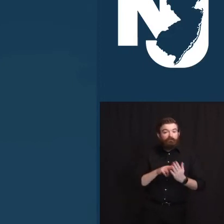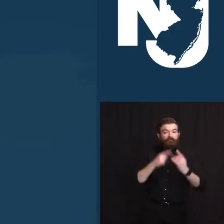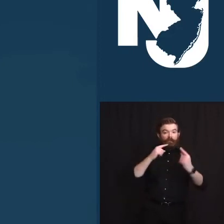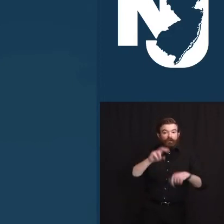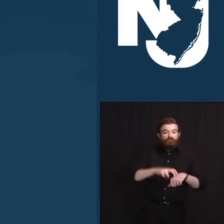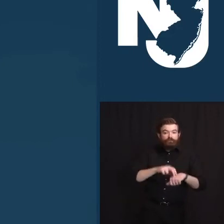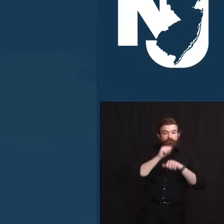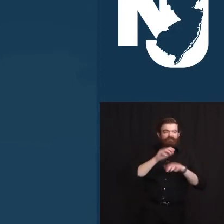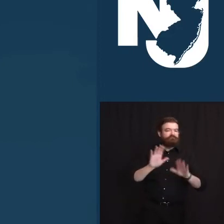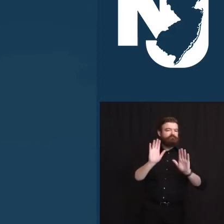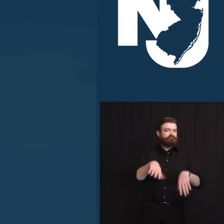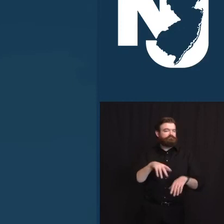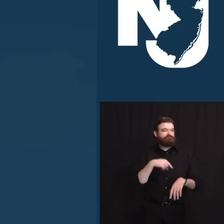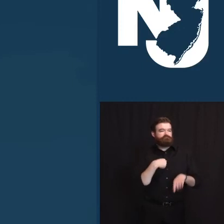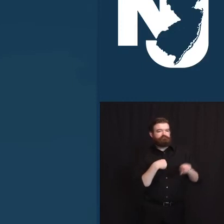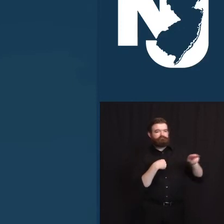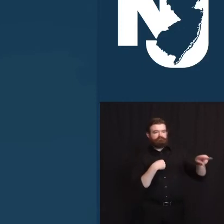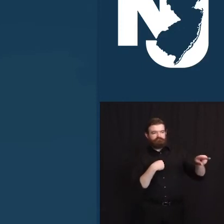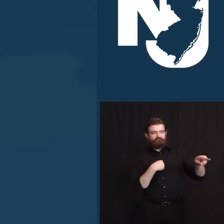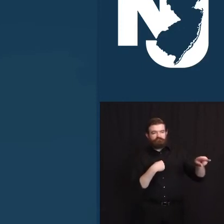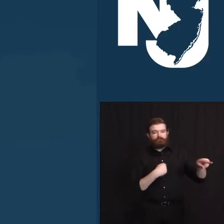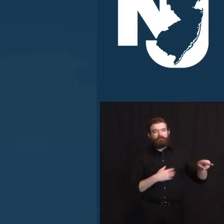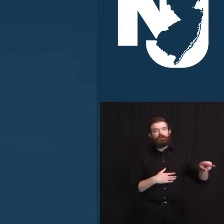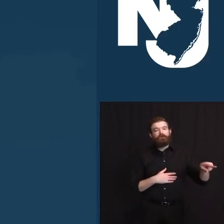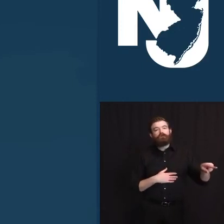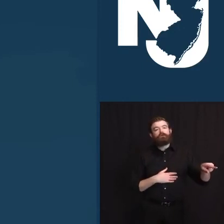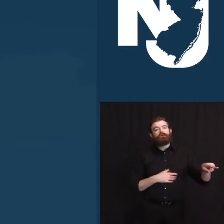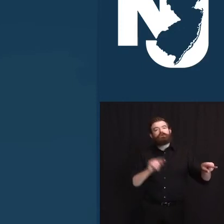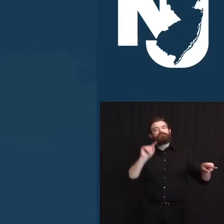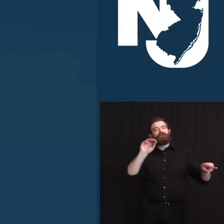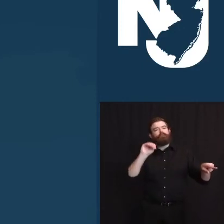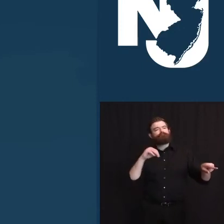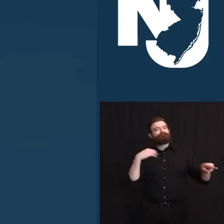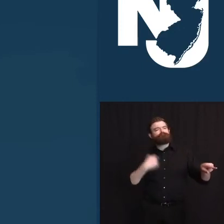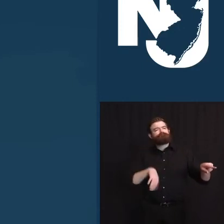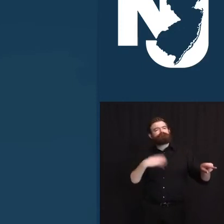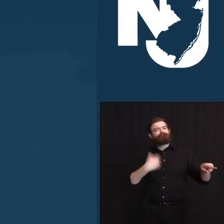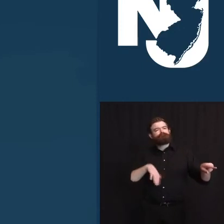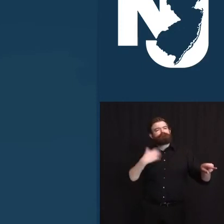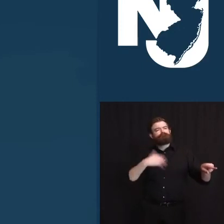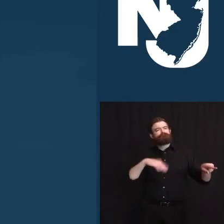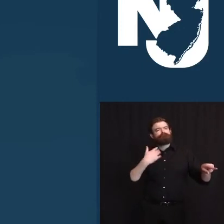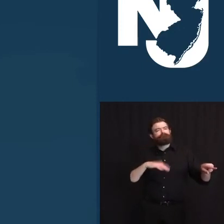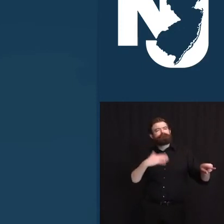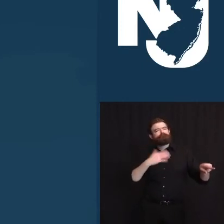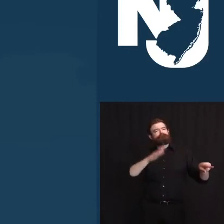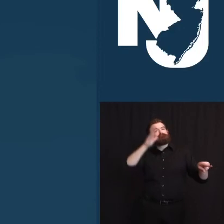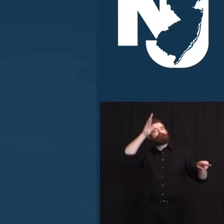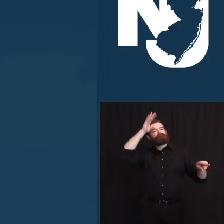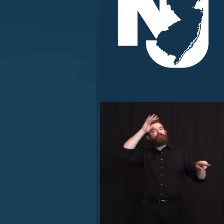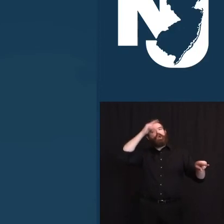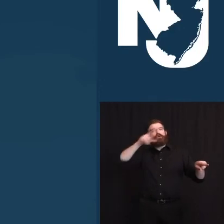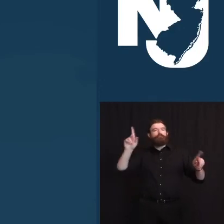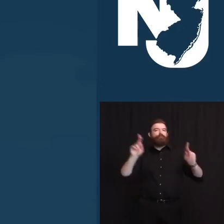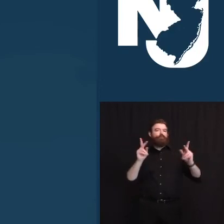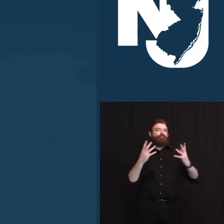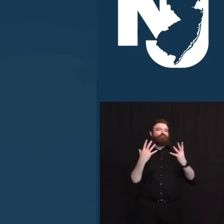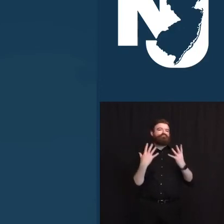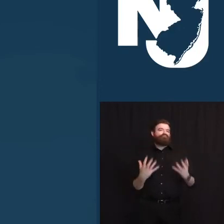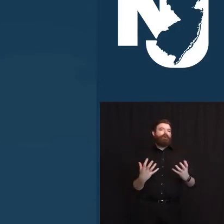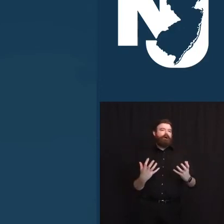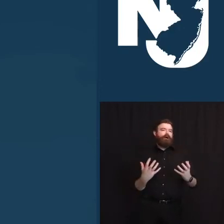of dad everyone wanted, and the husband most people could only dream of. How's